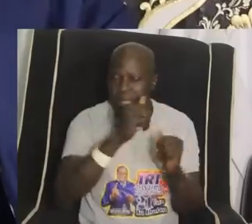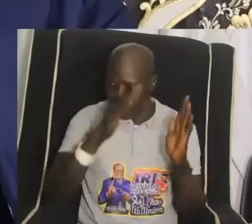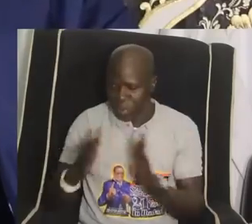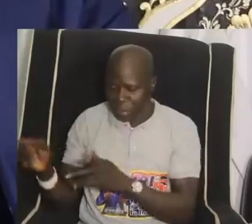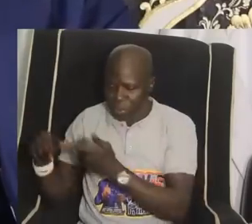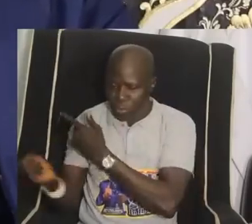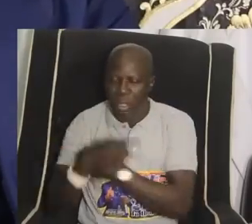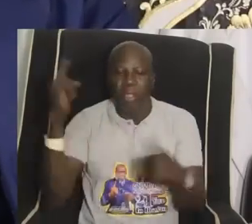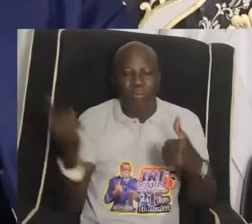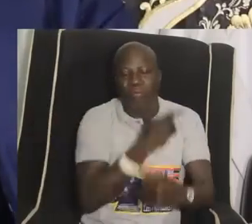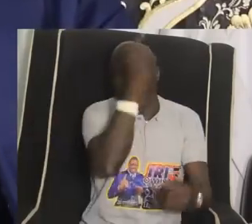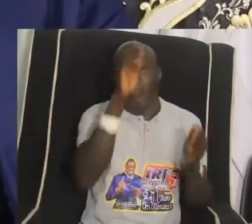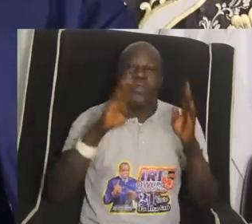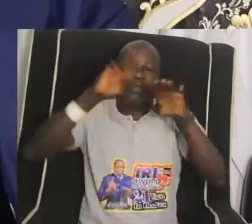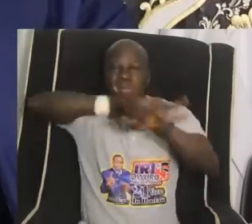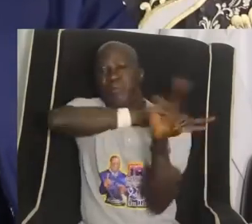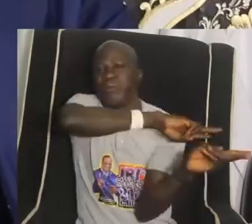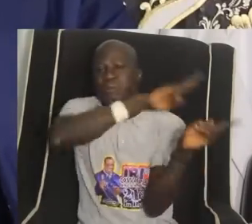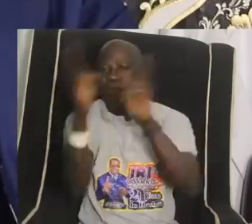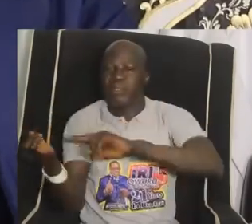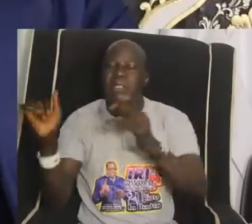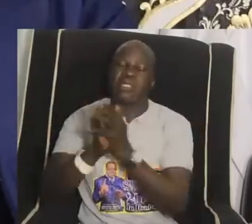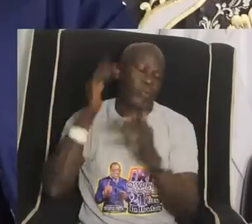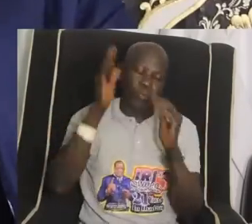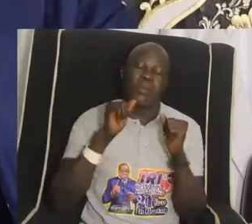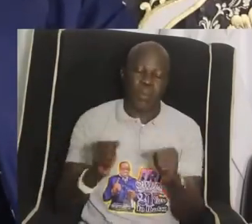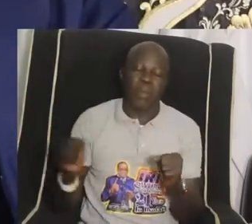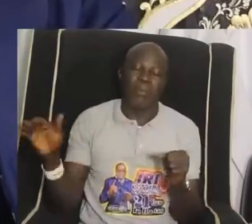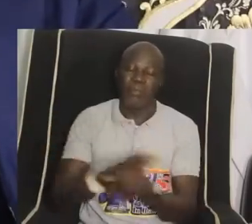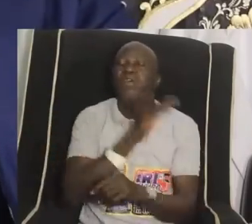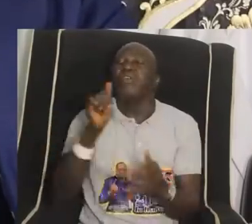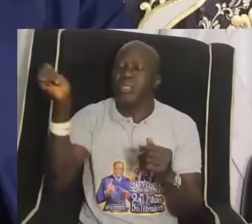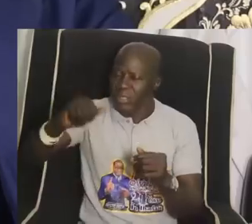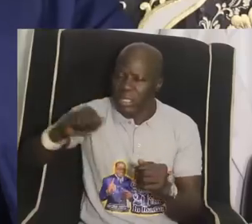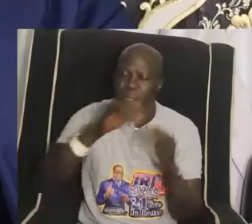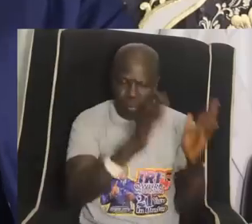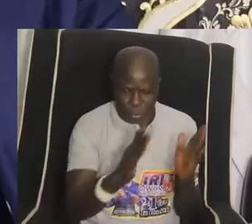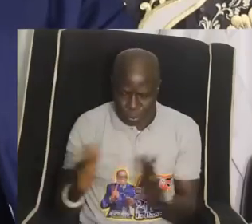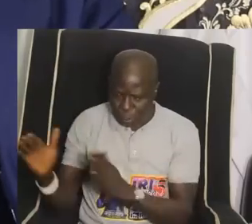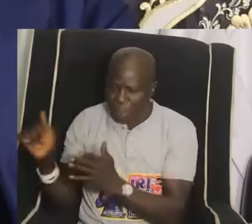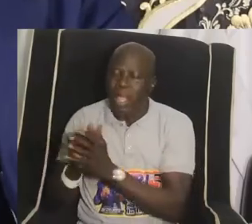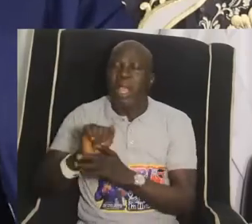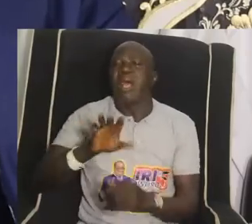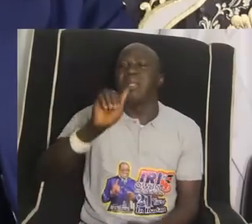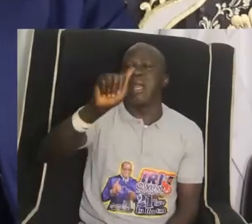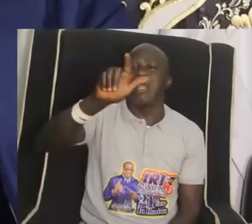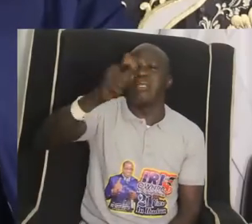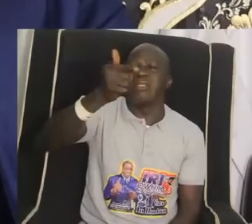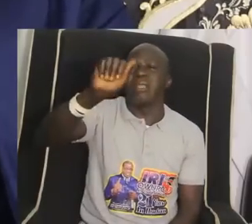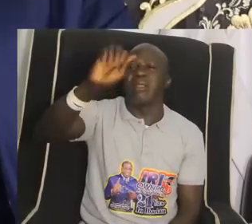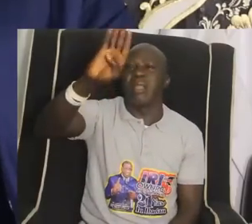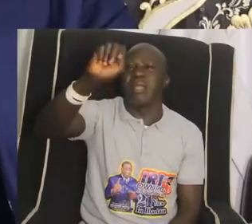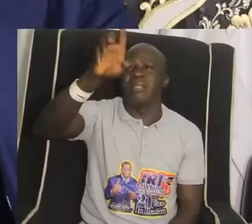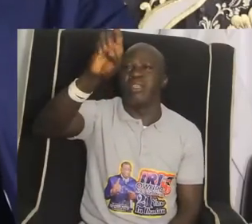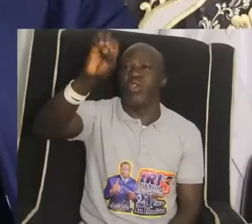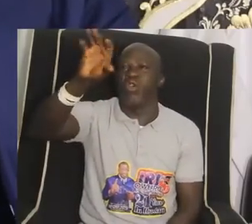vision. So uru akoko ne. The first vision. Ode mani abdara. It will be powerful. Bene emorale. It will be powerful. Agbado oja. Enye na emorale. Agbado